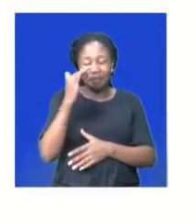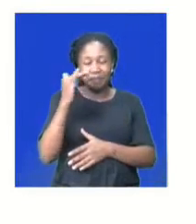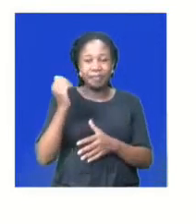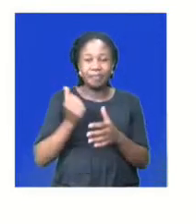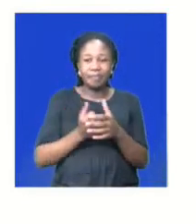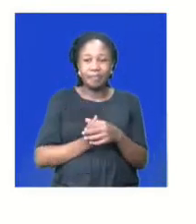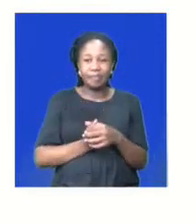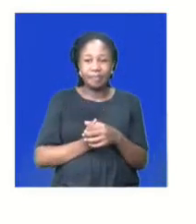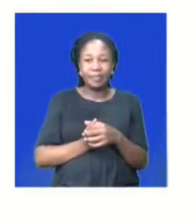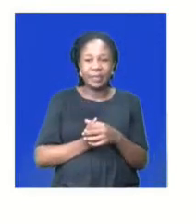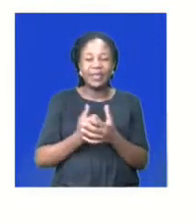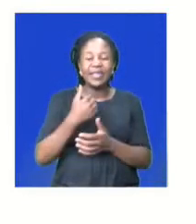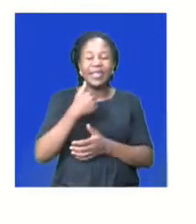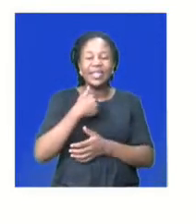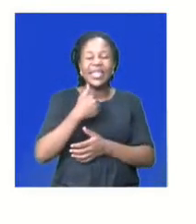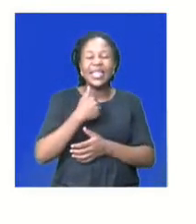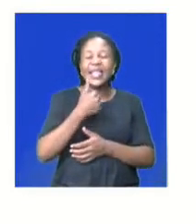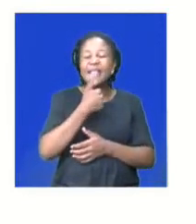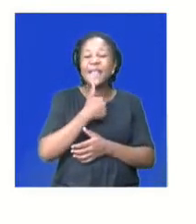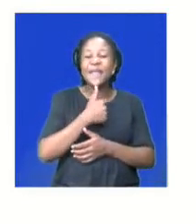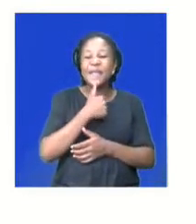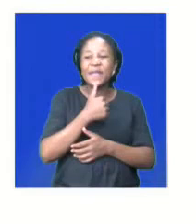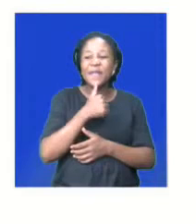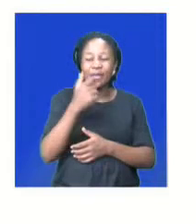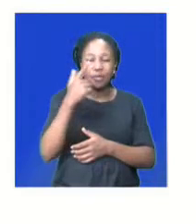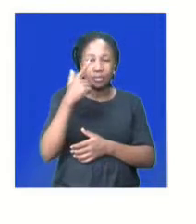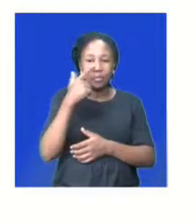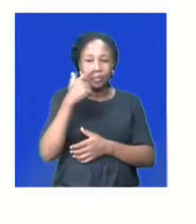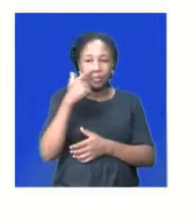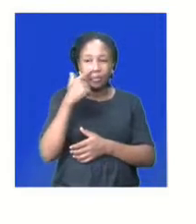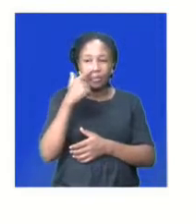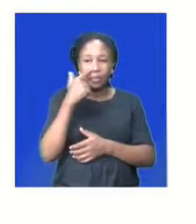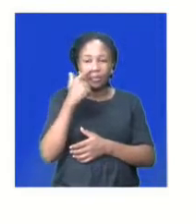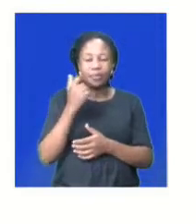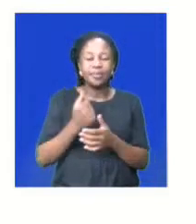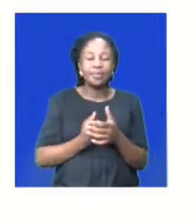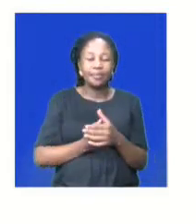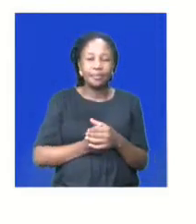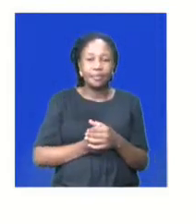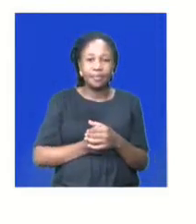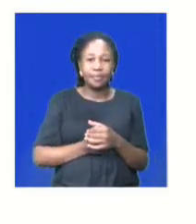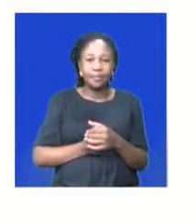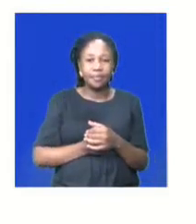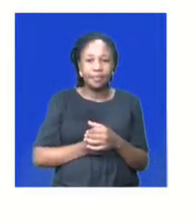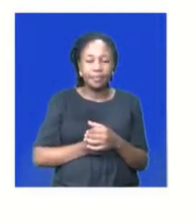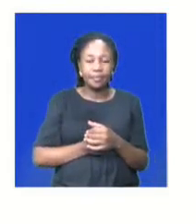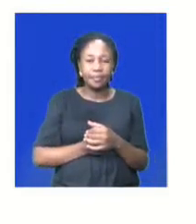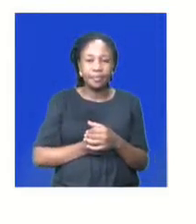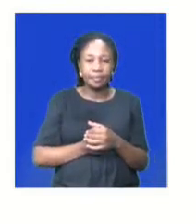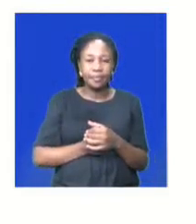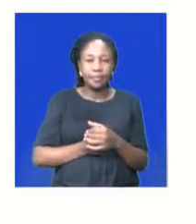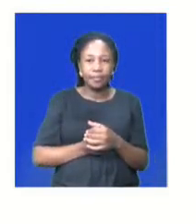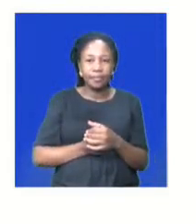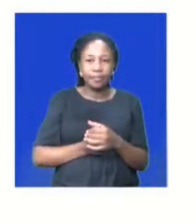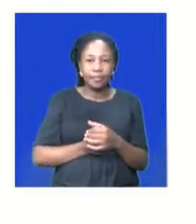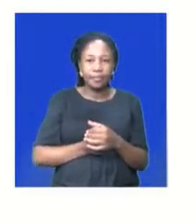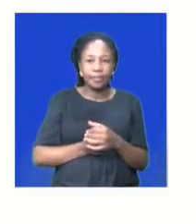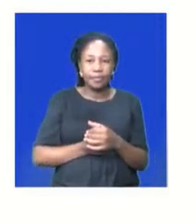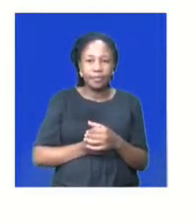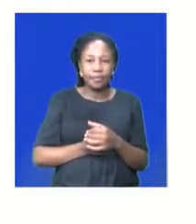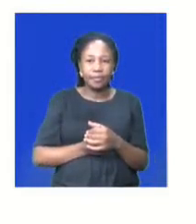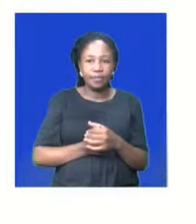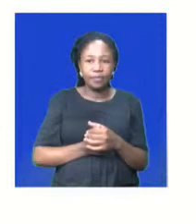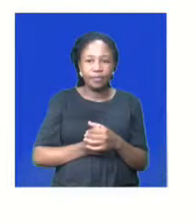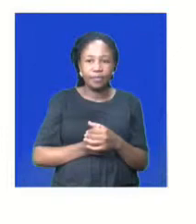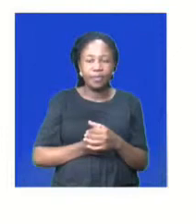smell using the nose. We smell using the nose. Then the sense